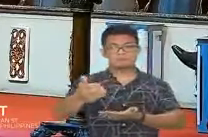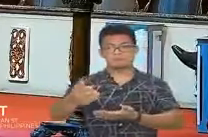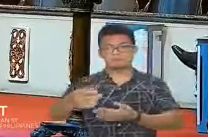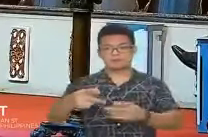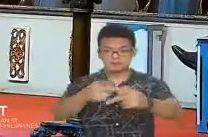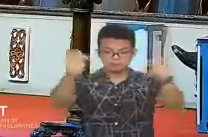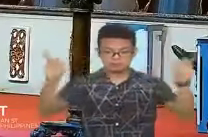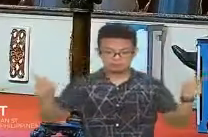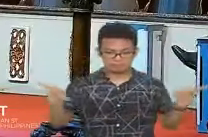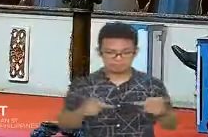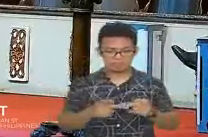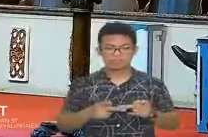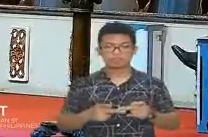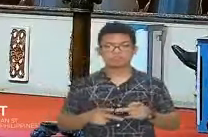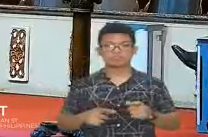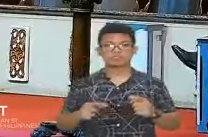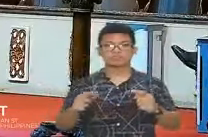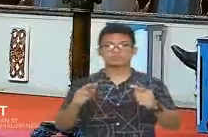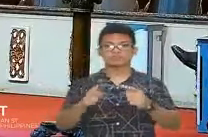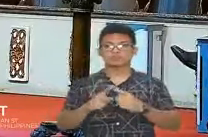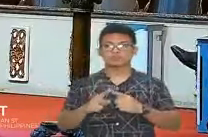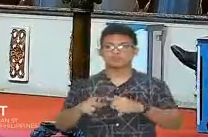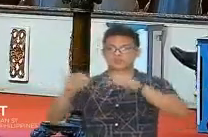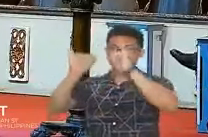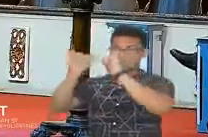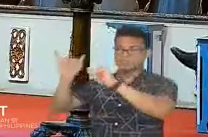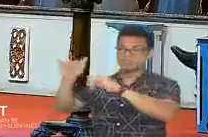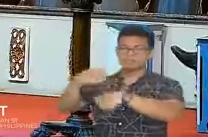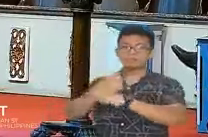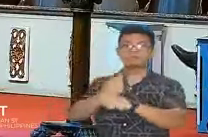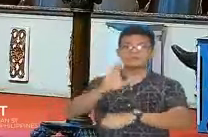Abril. Naata nagdugay.